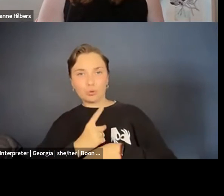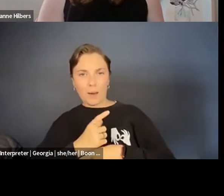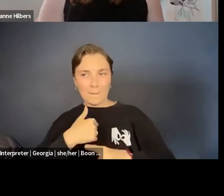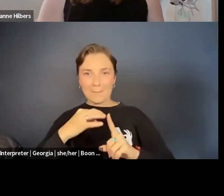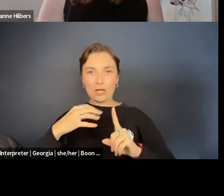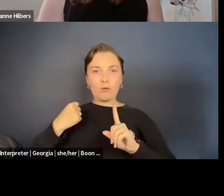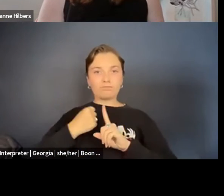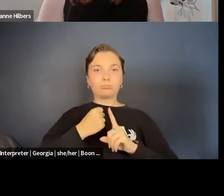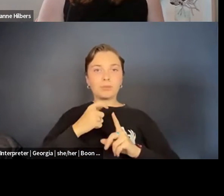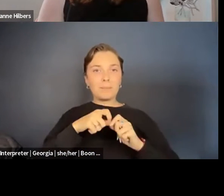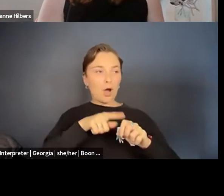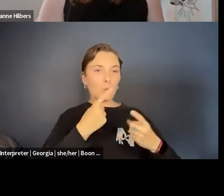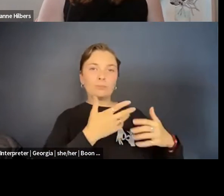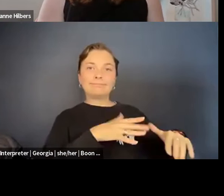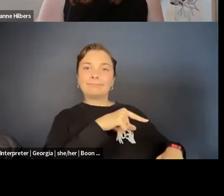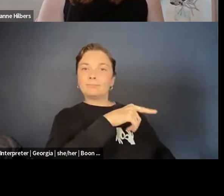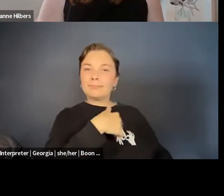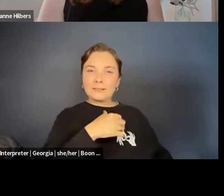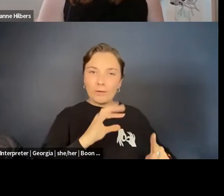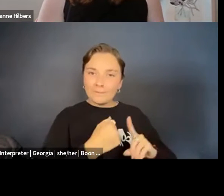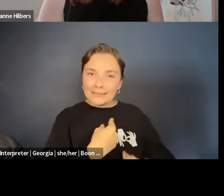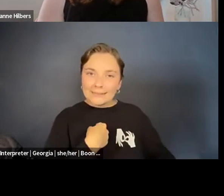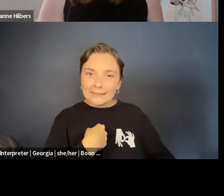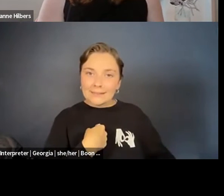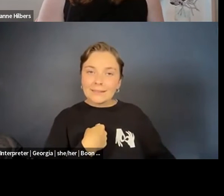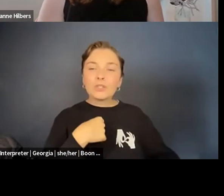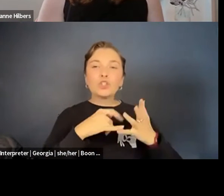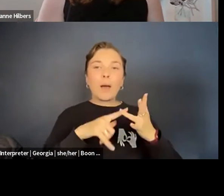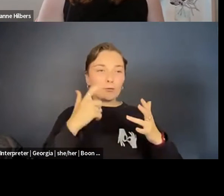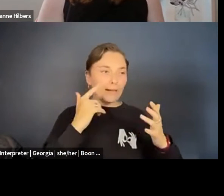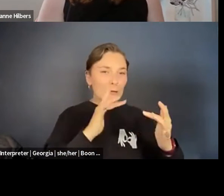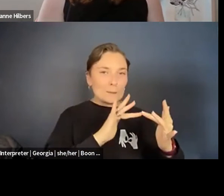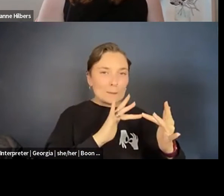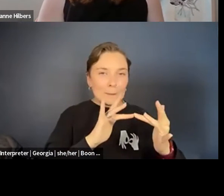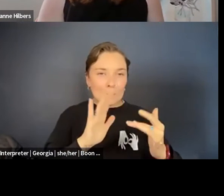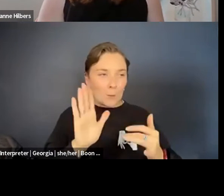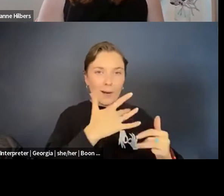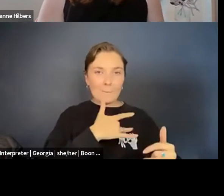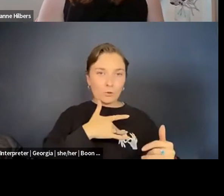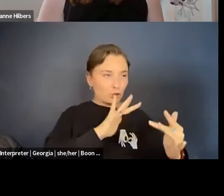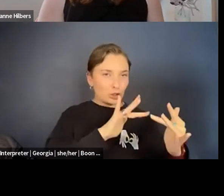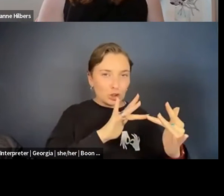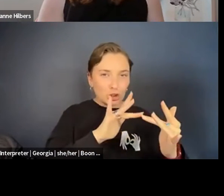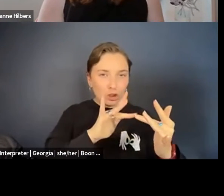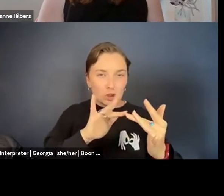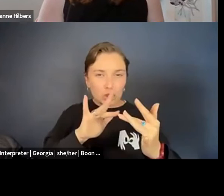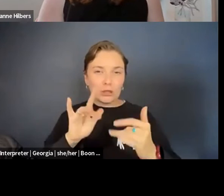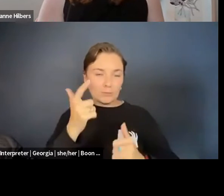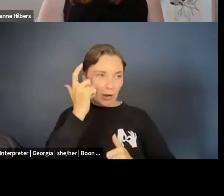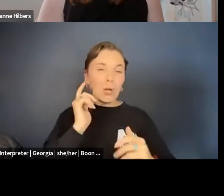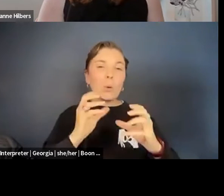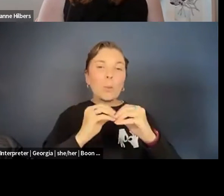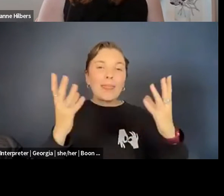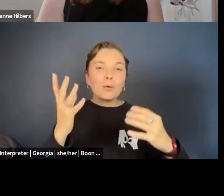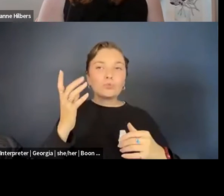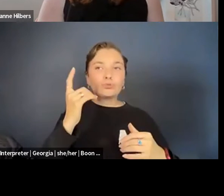the loss. So I'm trying to touch everyone's emotions, whatever they might be, without, you know, trying